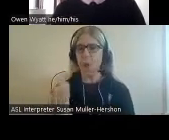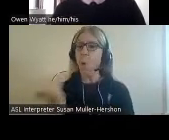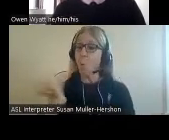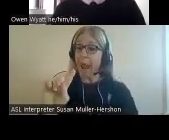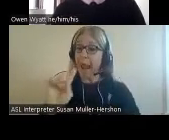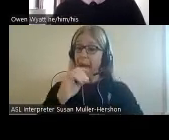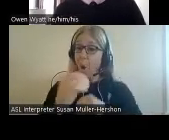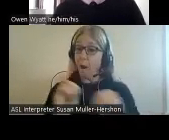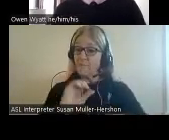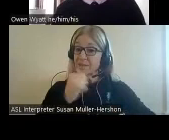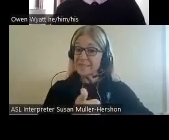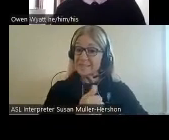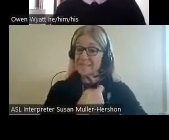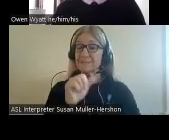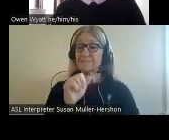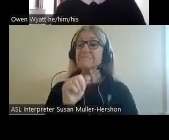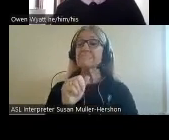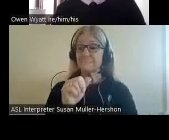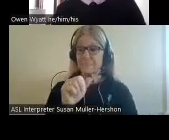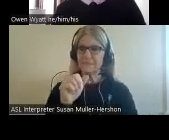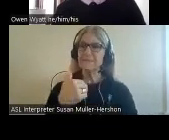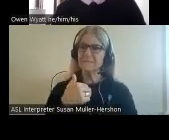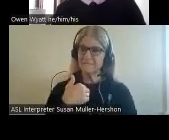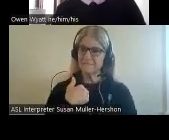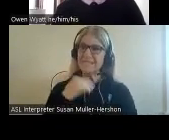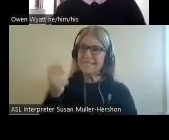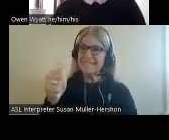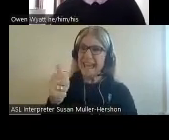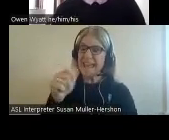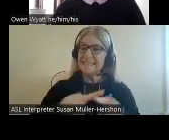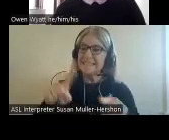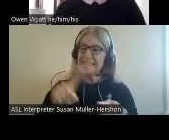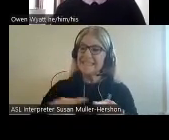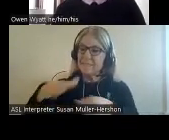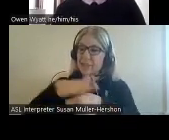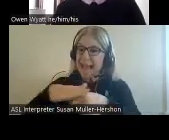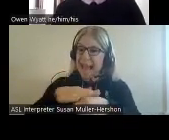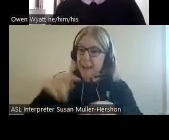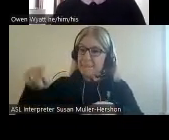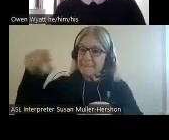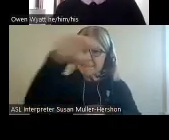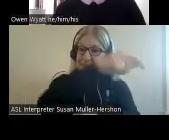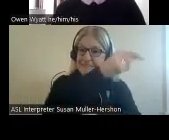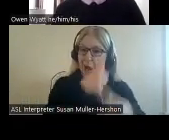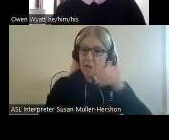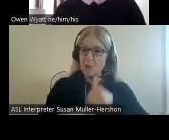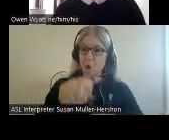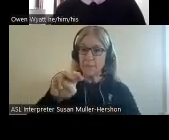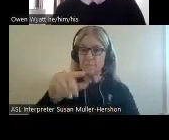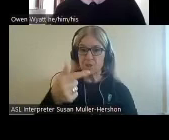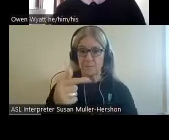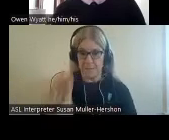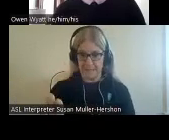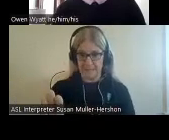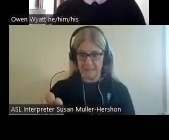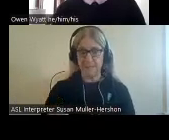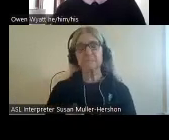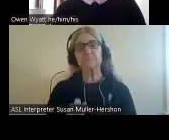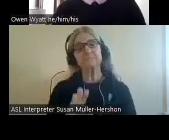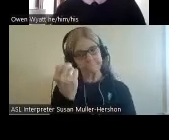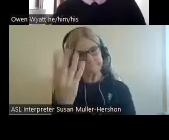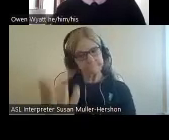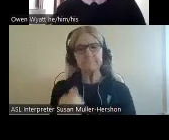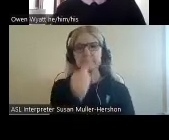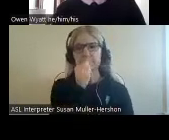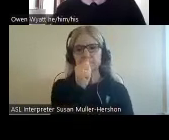at 10 of our hospital campuses throughout the system. We're also confidential, and